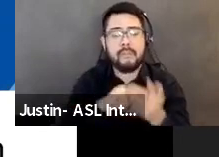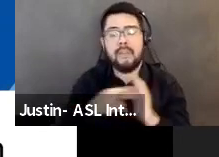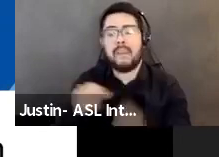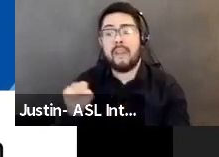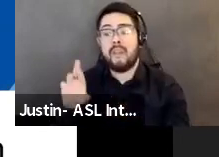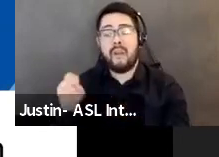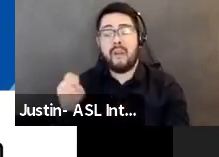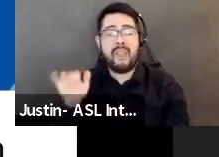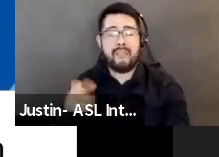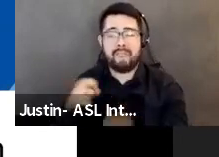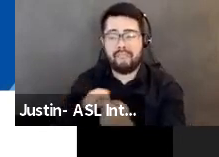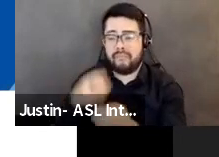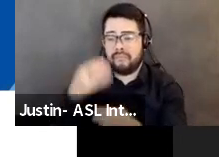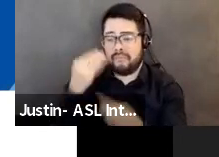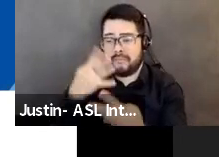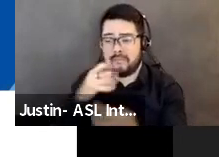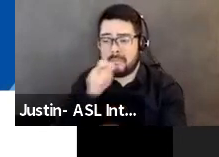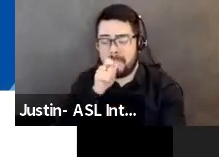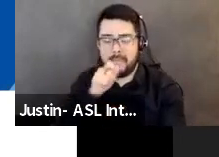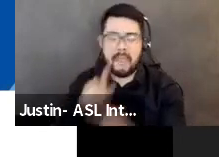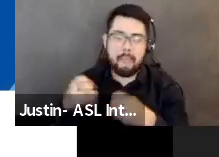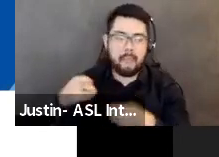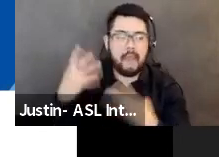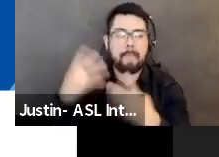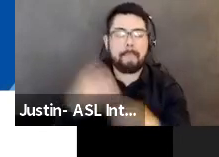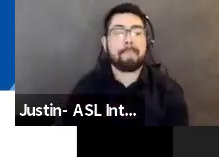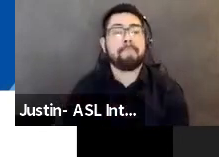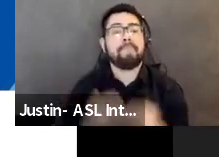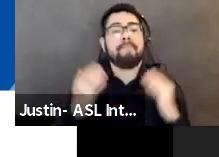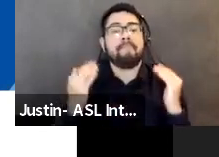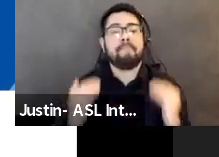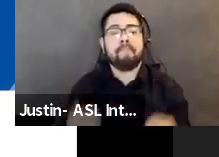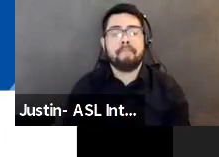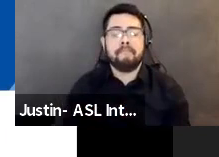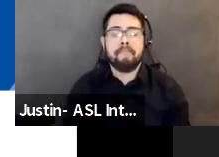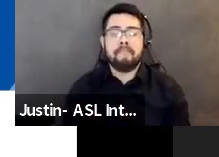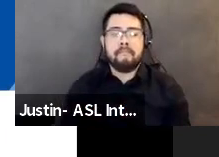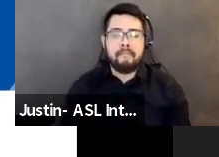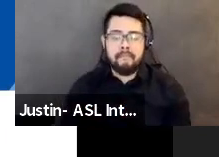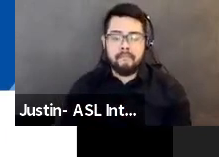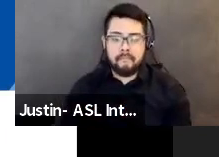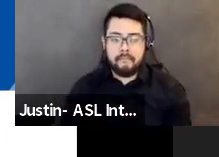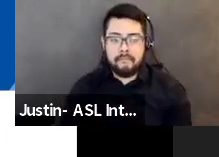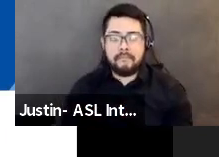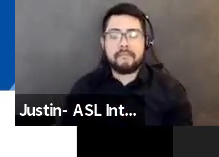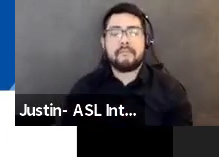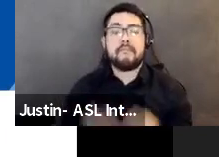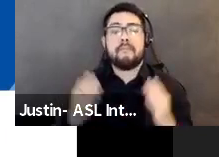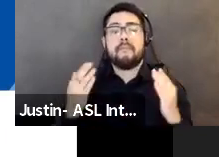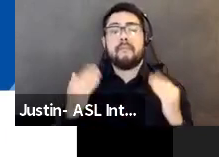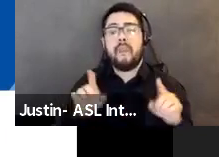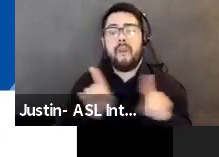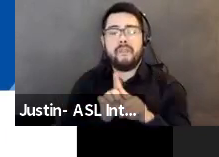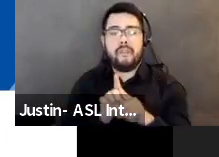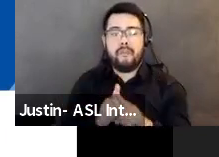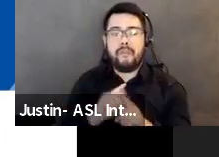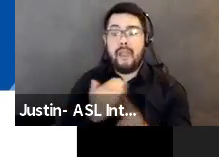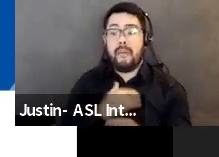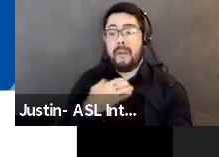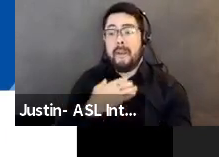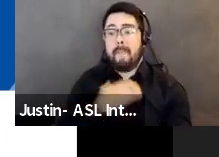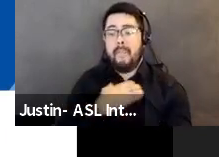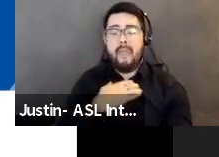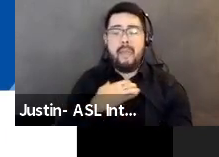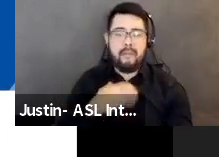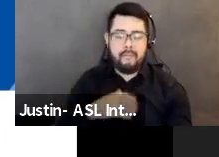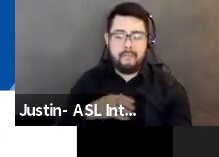information next page we've also formalized the complaint process we had announced this last year